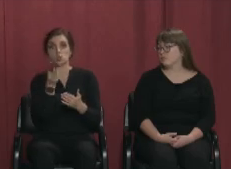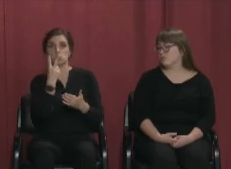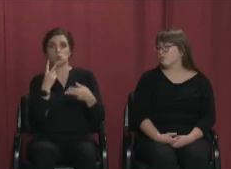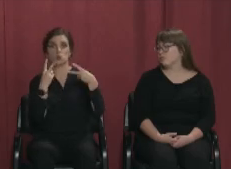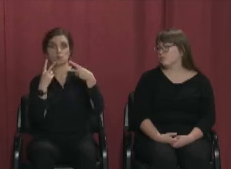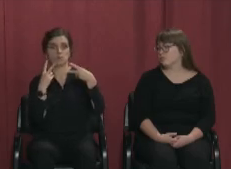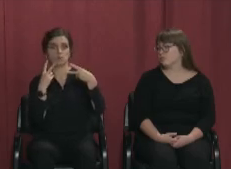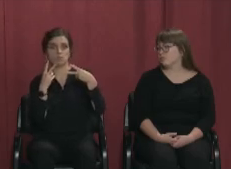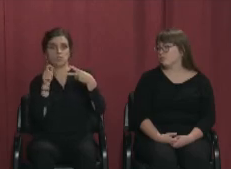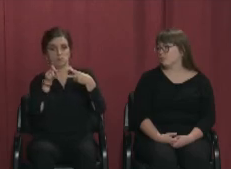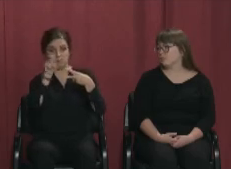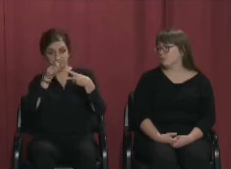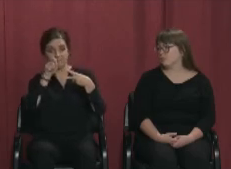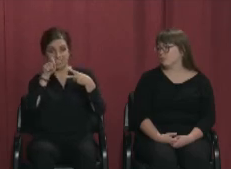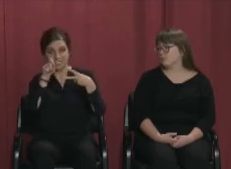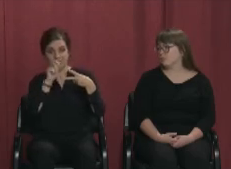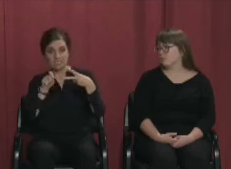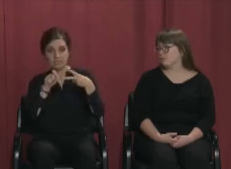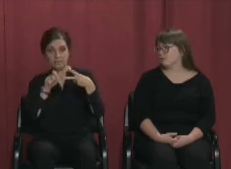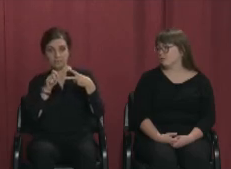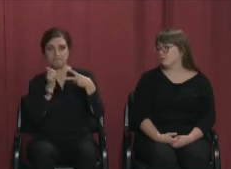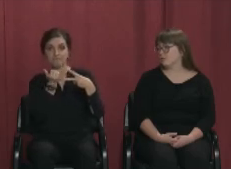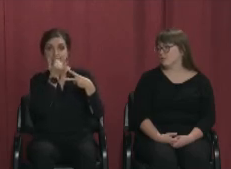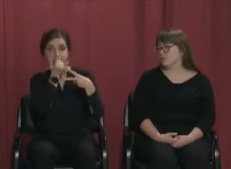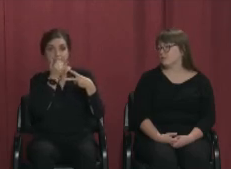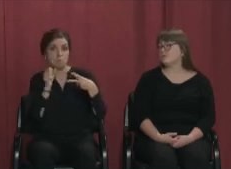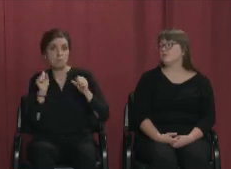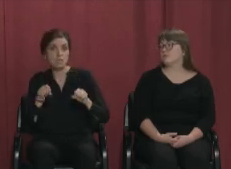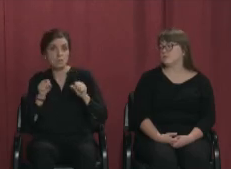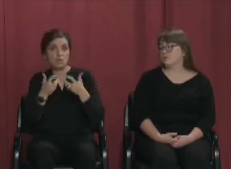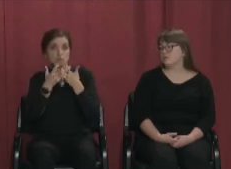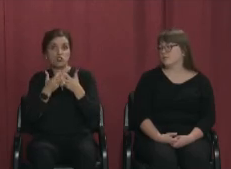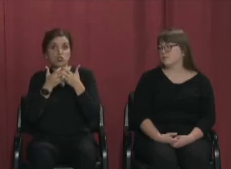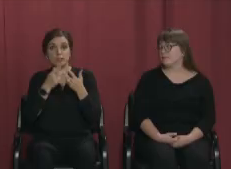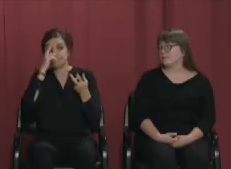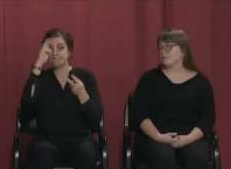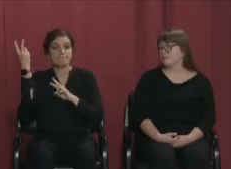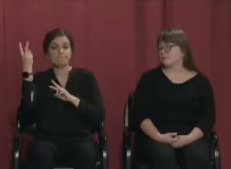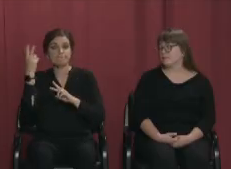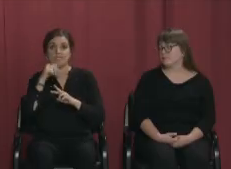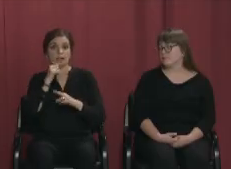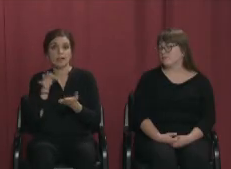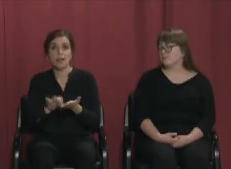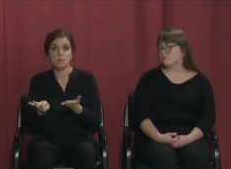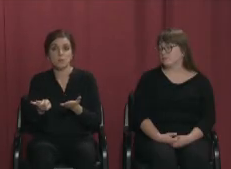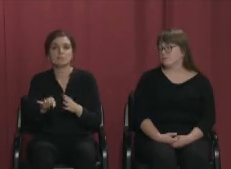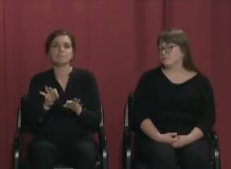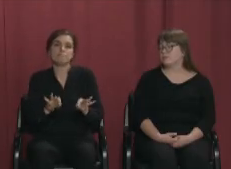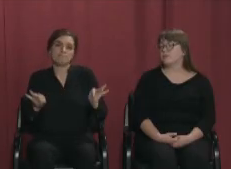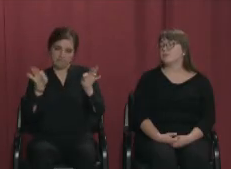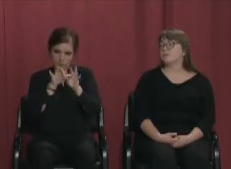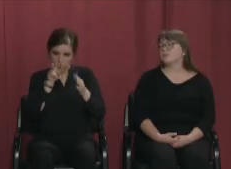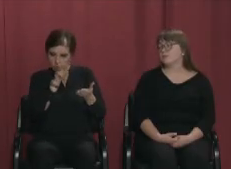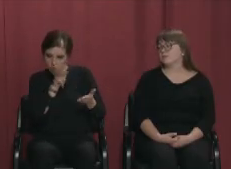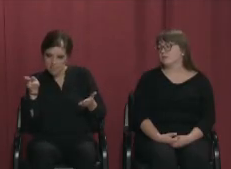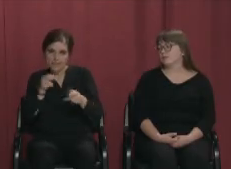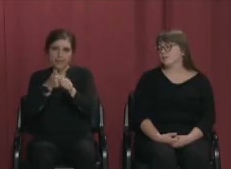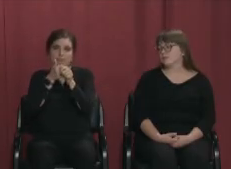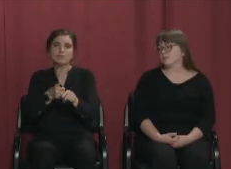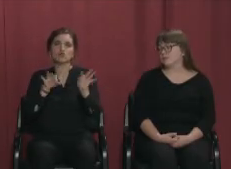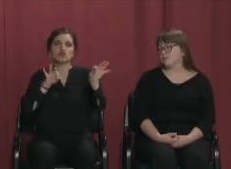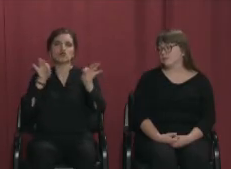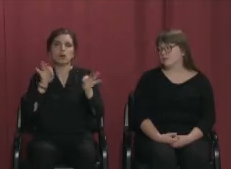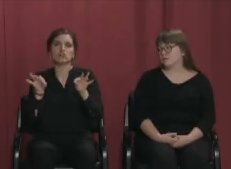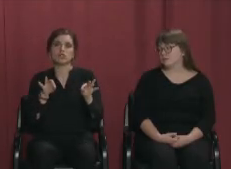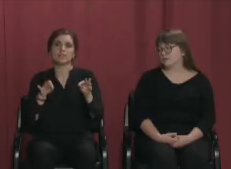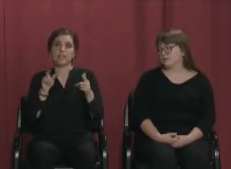not count for you the way the machine will read it. Right. So it's really important to follow the instructions, fill in the oval completely, and if you